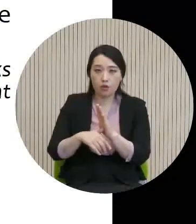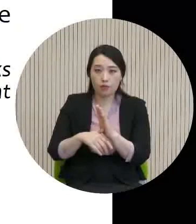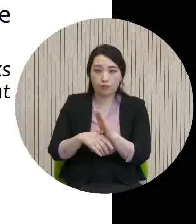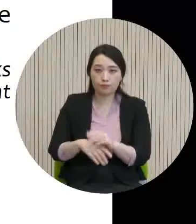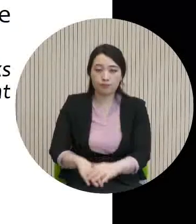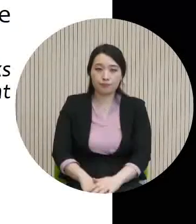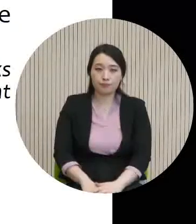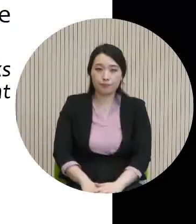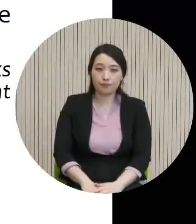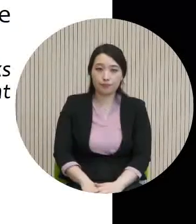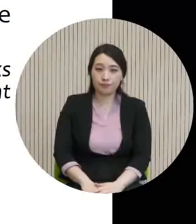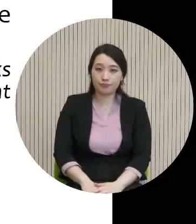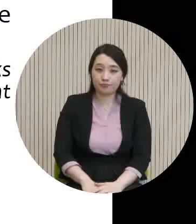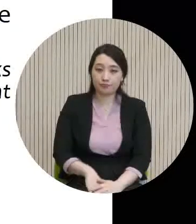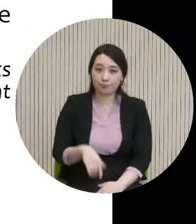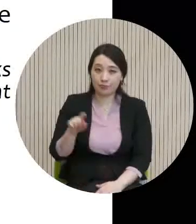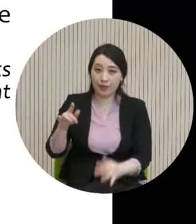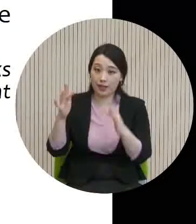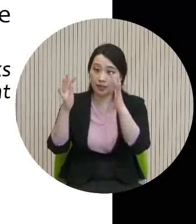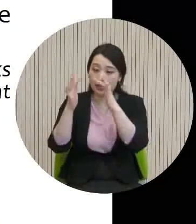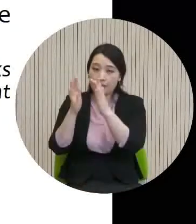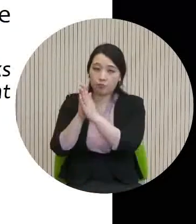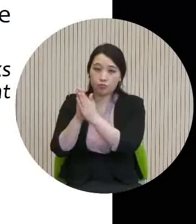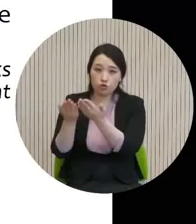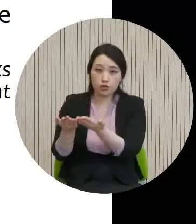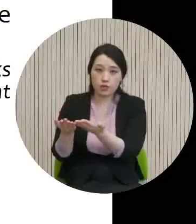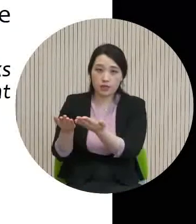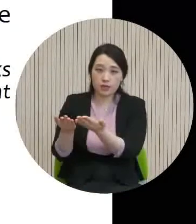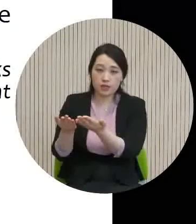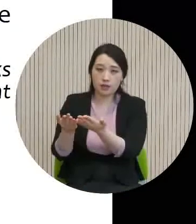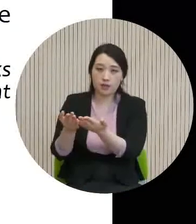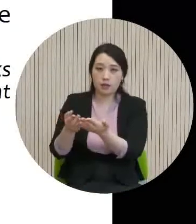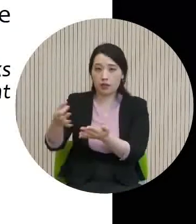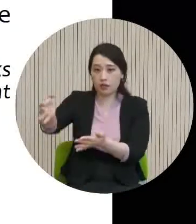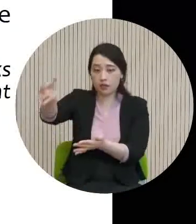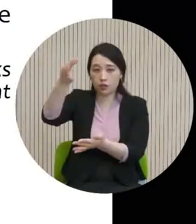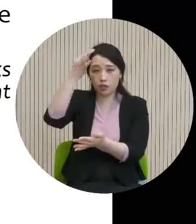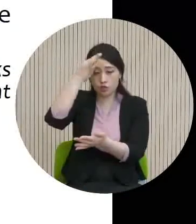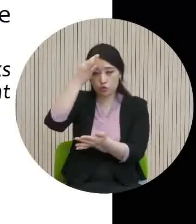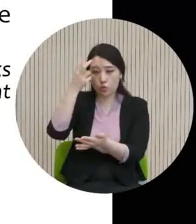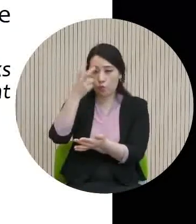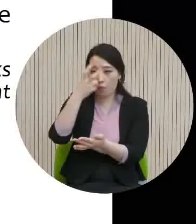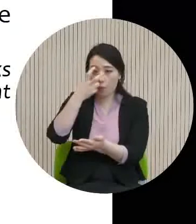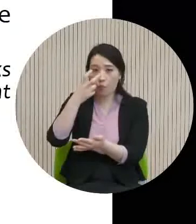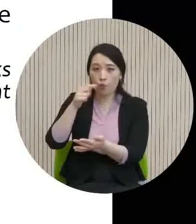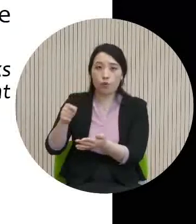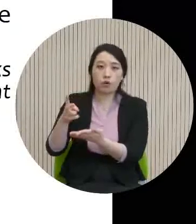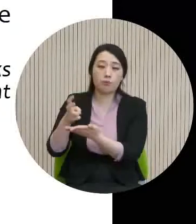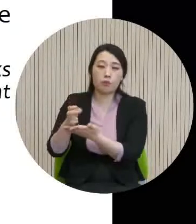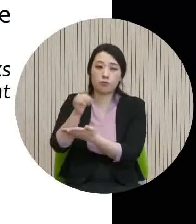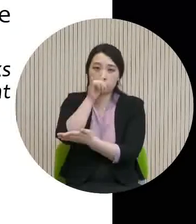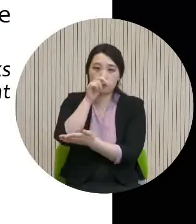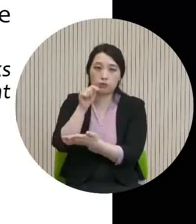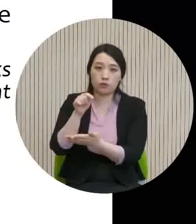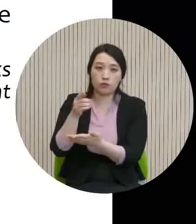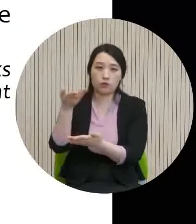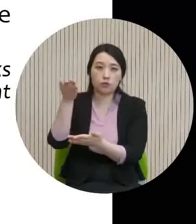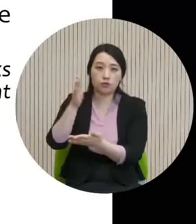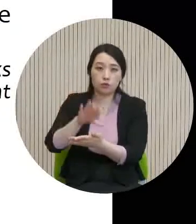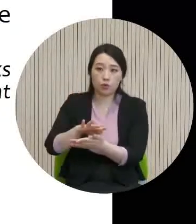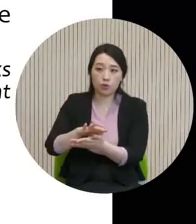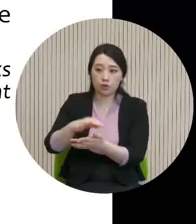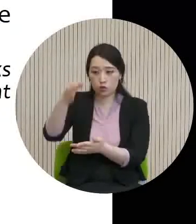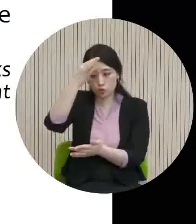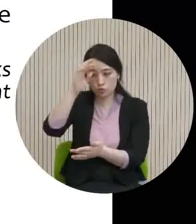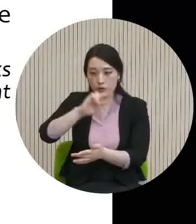technological protection measures, what it means is that when that technology becomes obsolete and technology races so